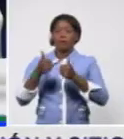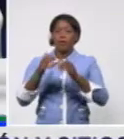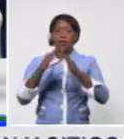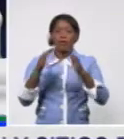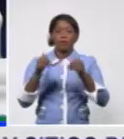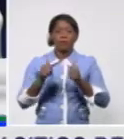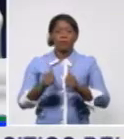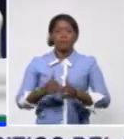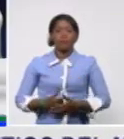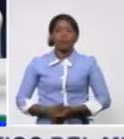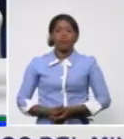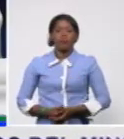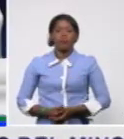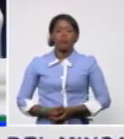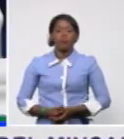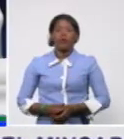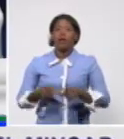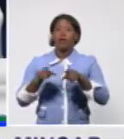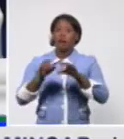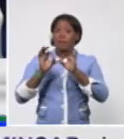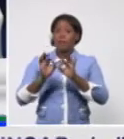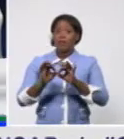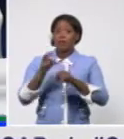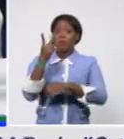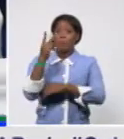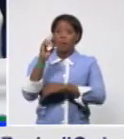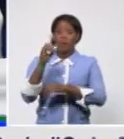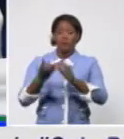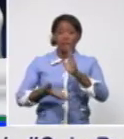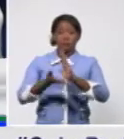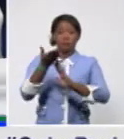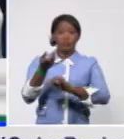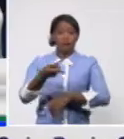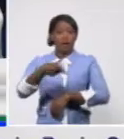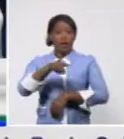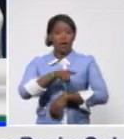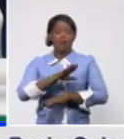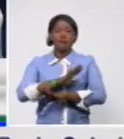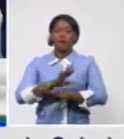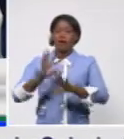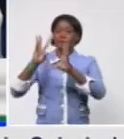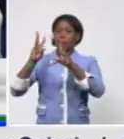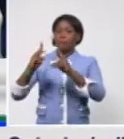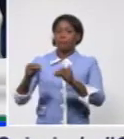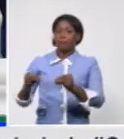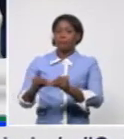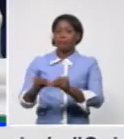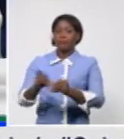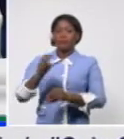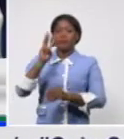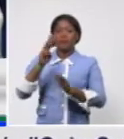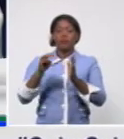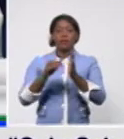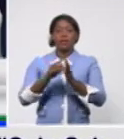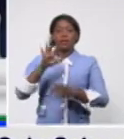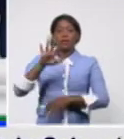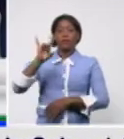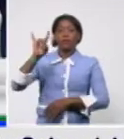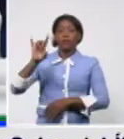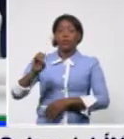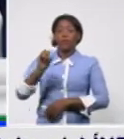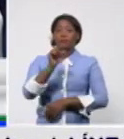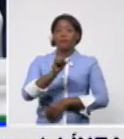3,590 people, or 83.4% of all confirmed cases in Cuba, have recovered from the